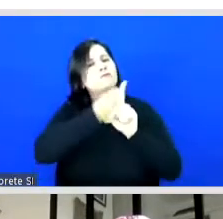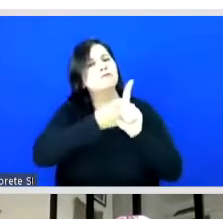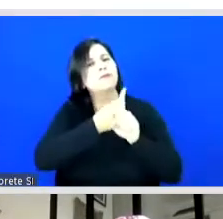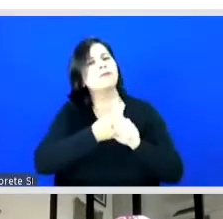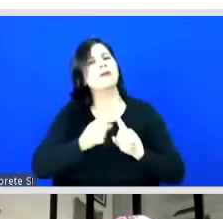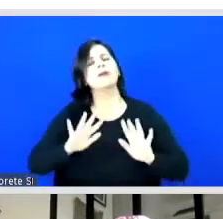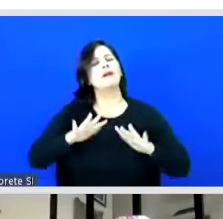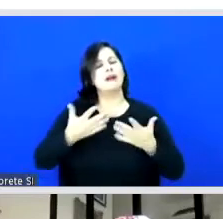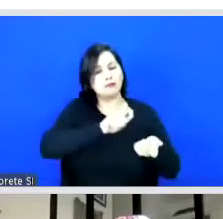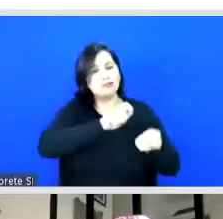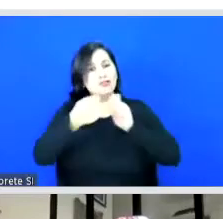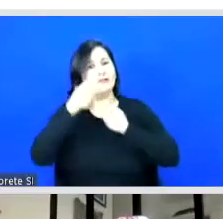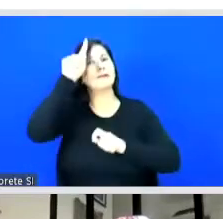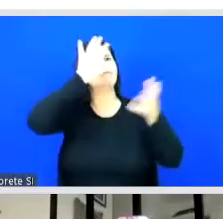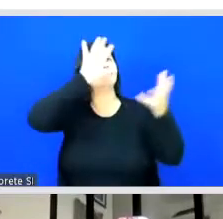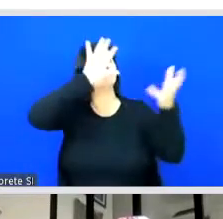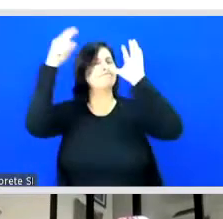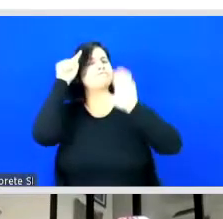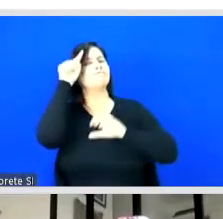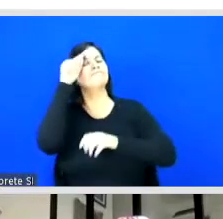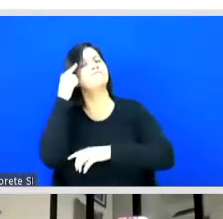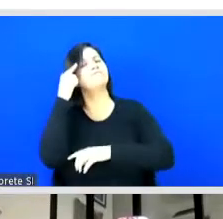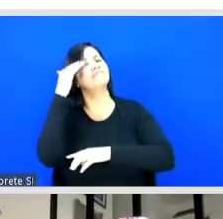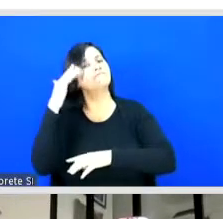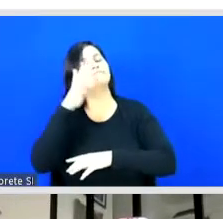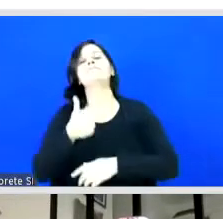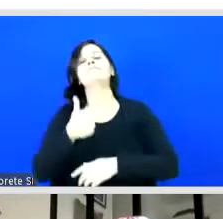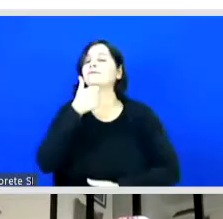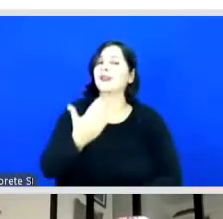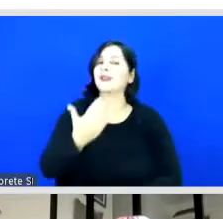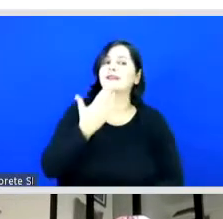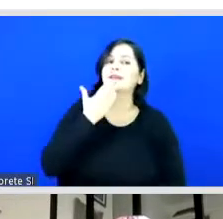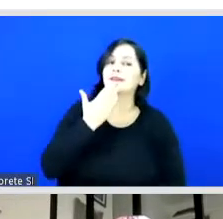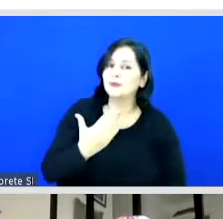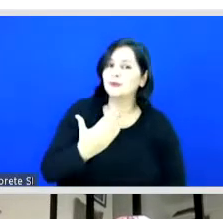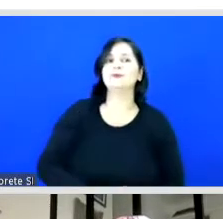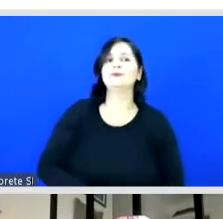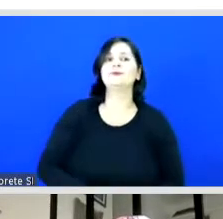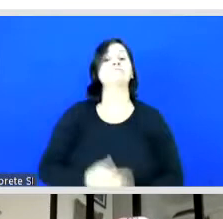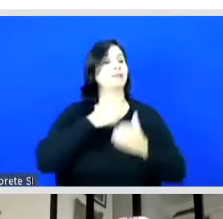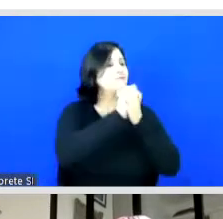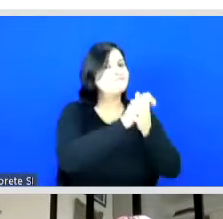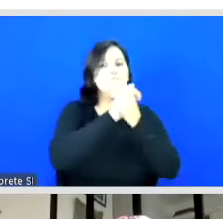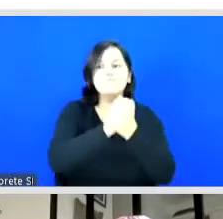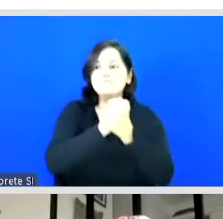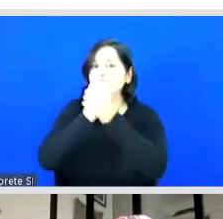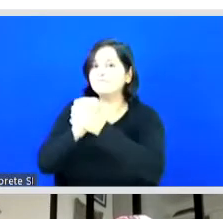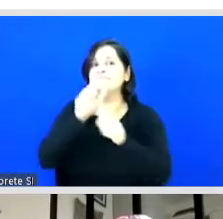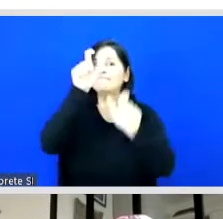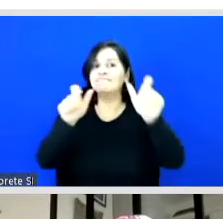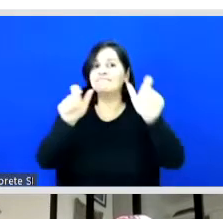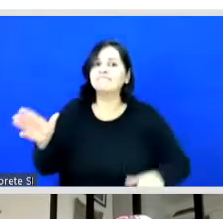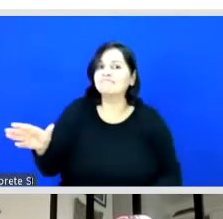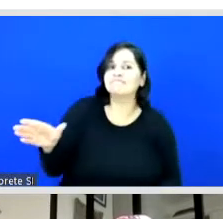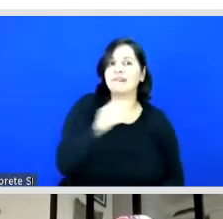Thank you very much. Really, greetings for everyone. It's really an honor to be here among these amazing ladies.